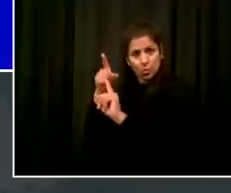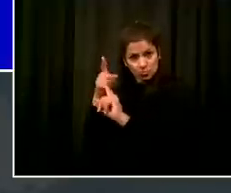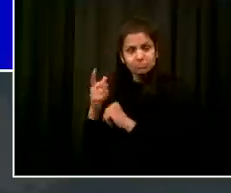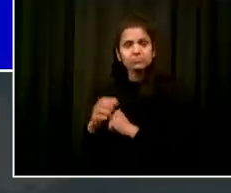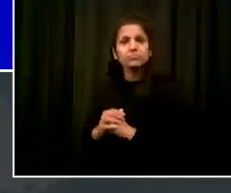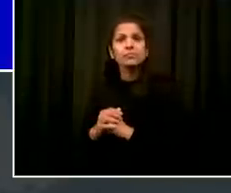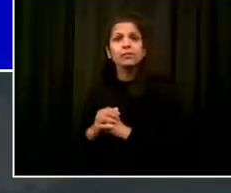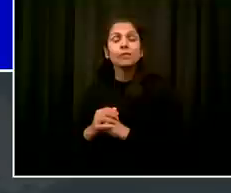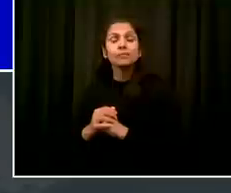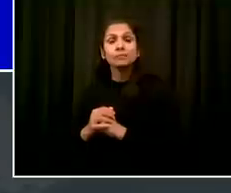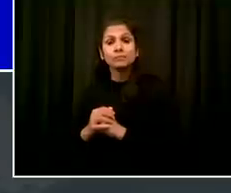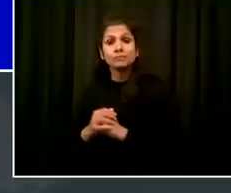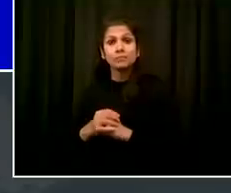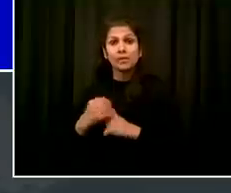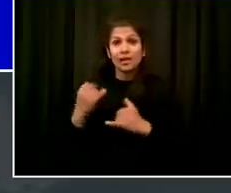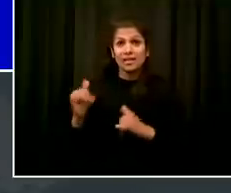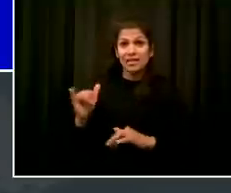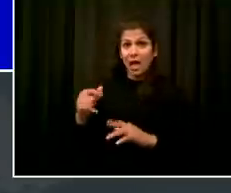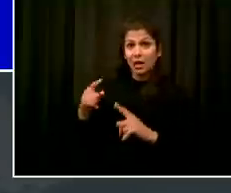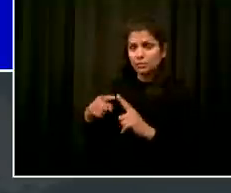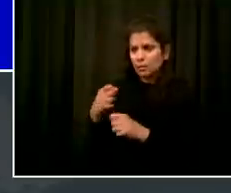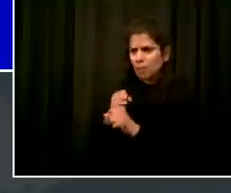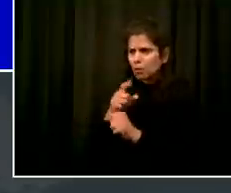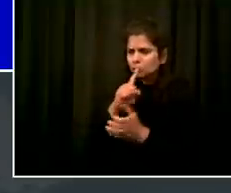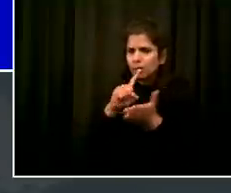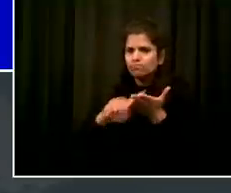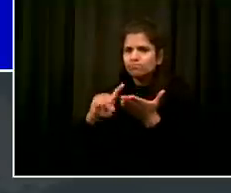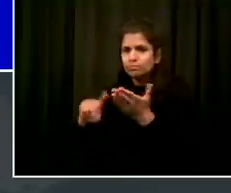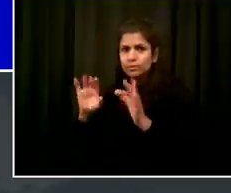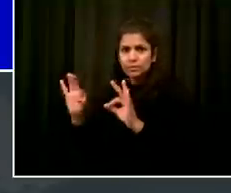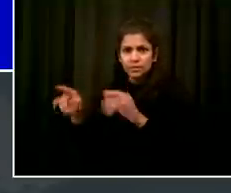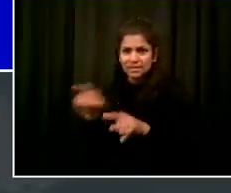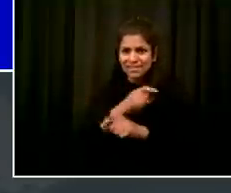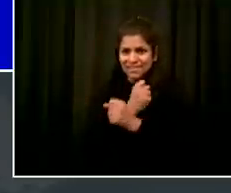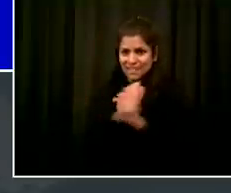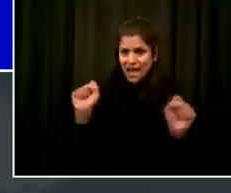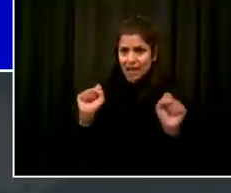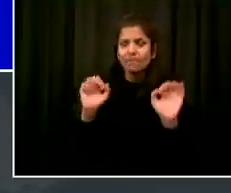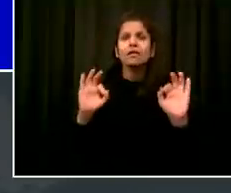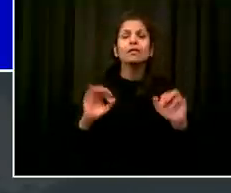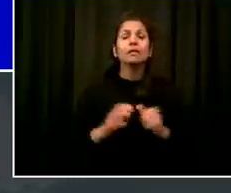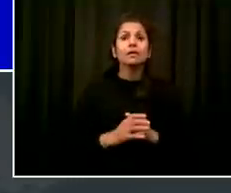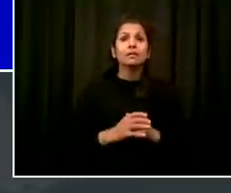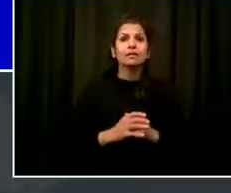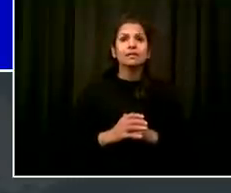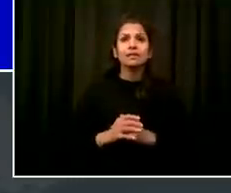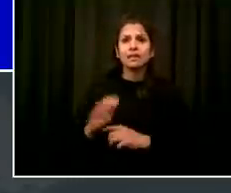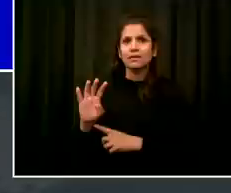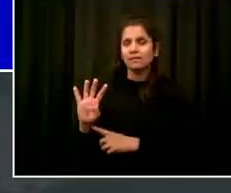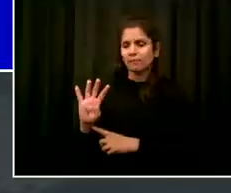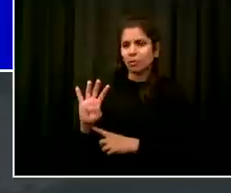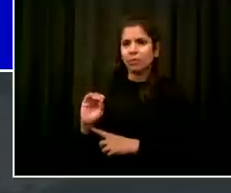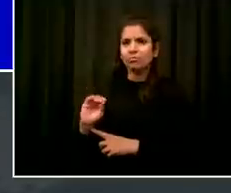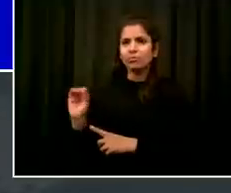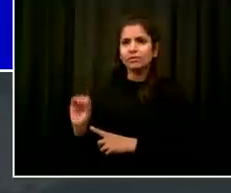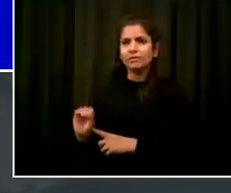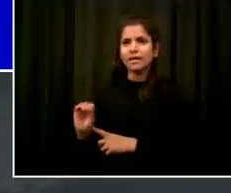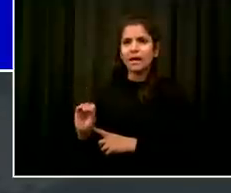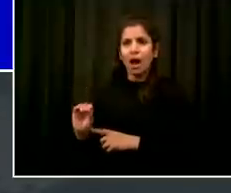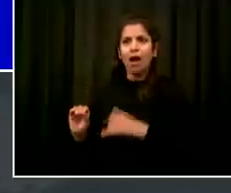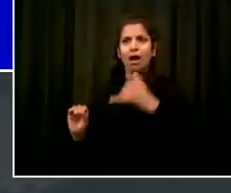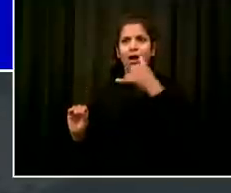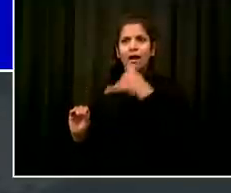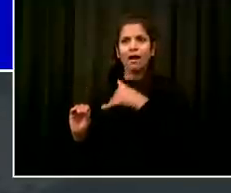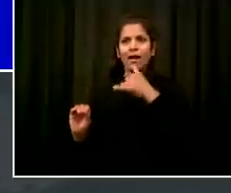needs. Again, best number we've seen so far, 4%, even with more and more testing, only 4%